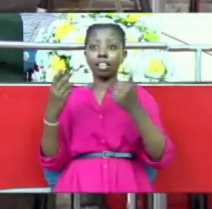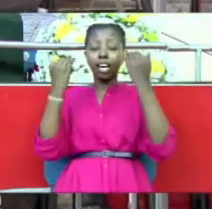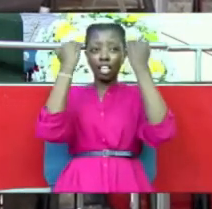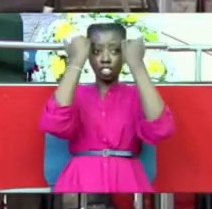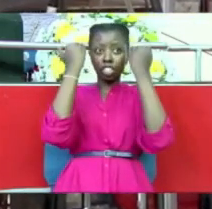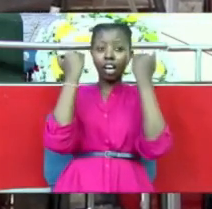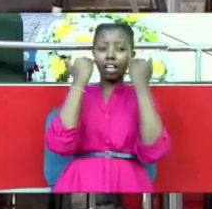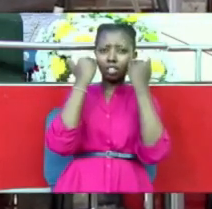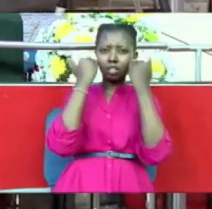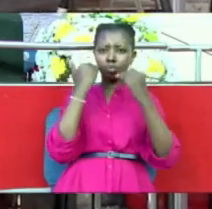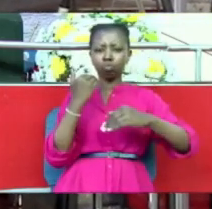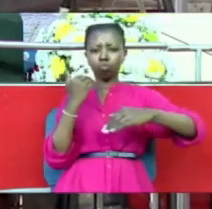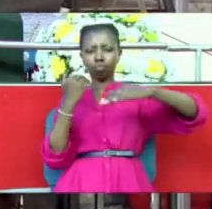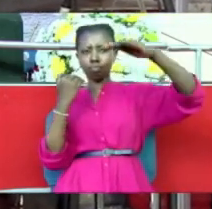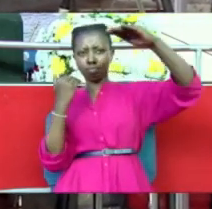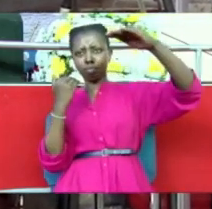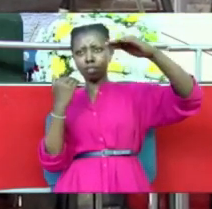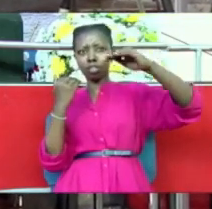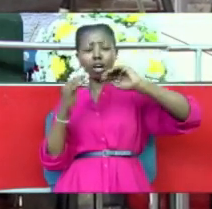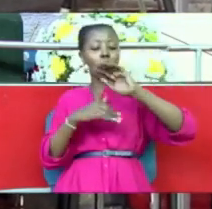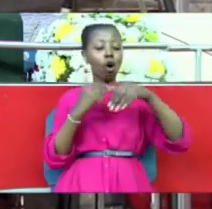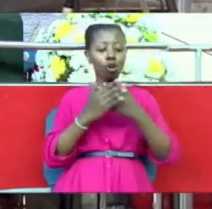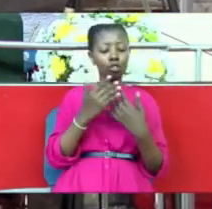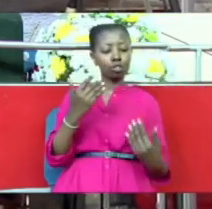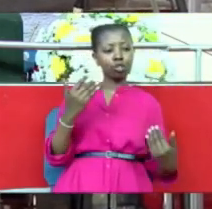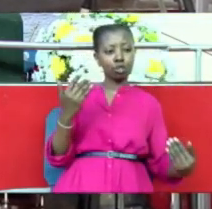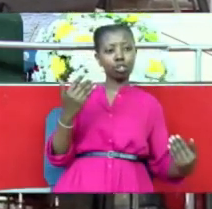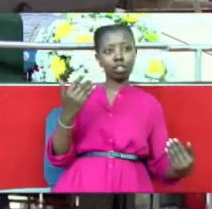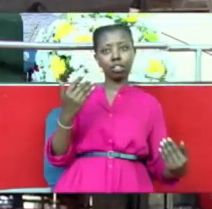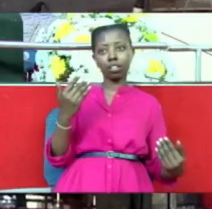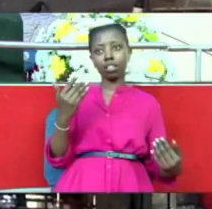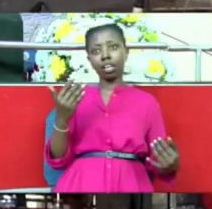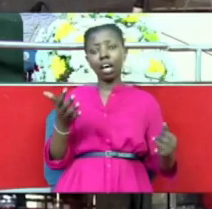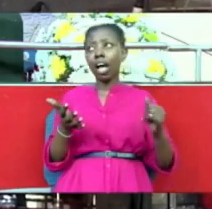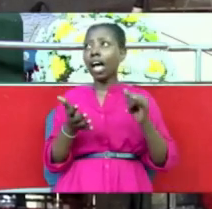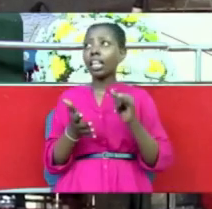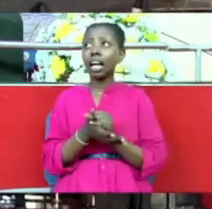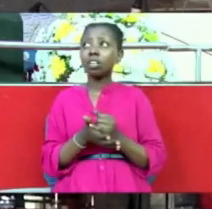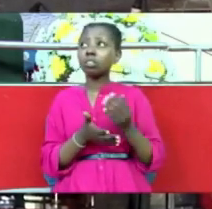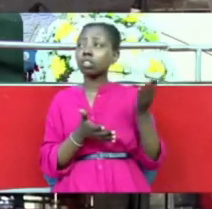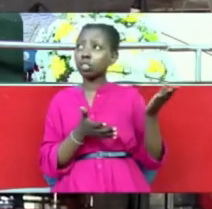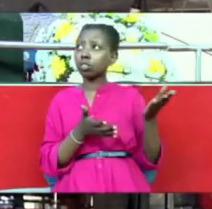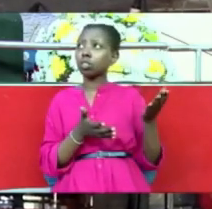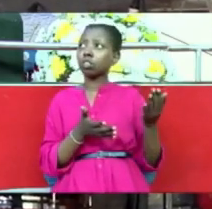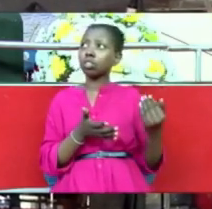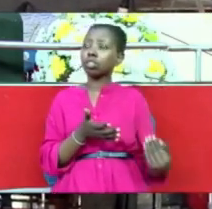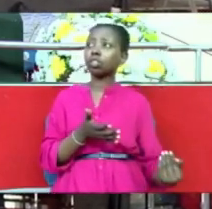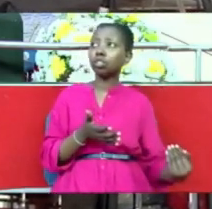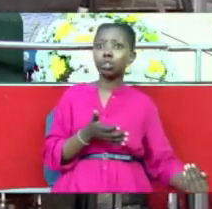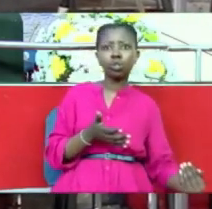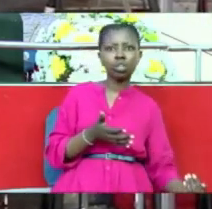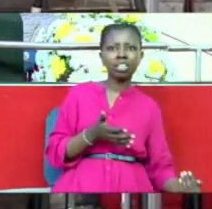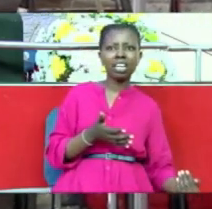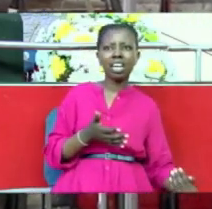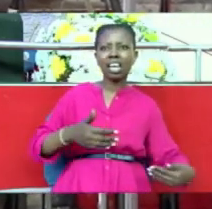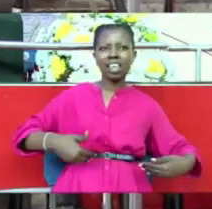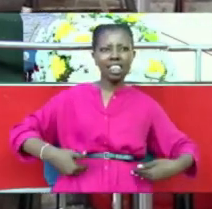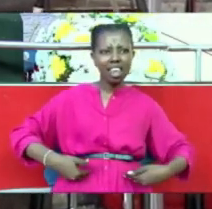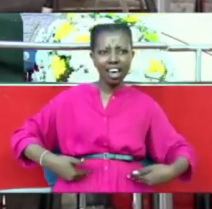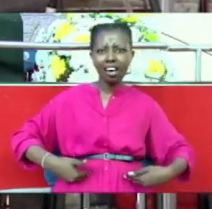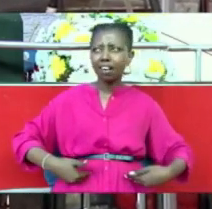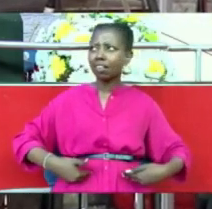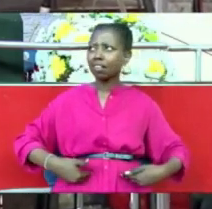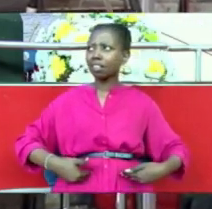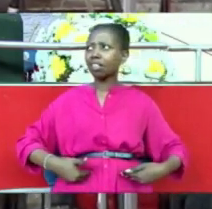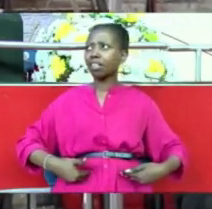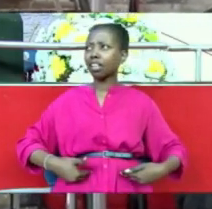Ni jaji mkuu. Watoto wake. Na saa hiyo walikuwa vifaraga tu ati pastor, because I was a pastor. Pastor